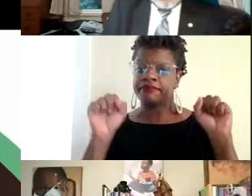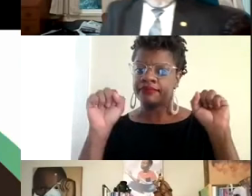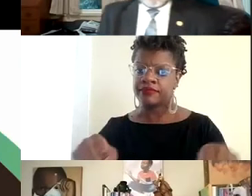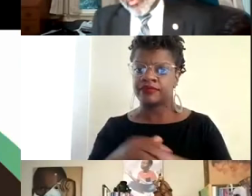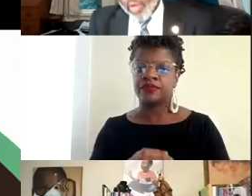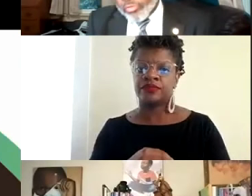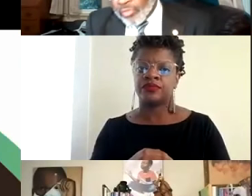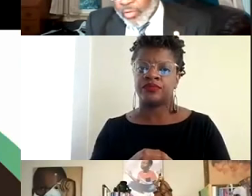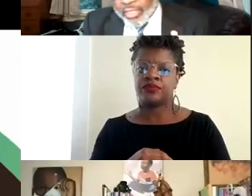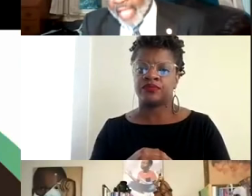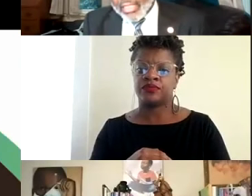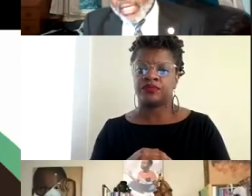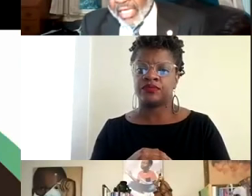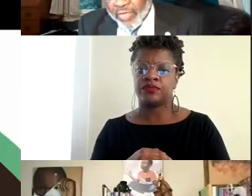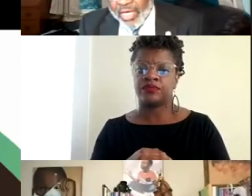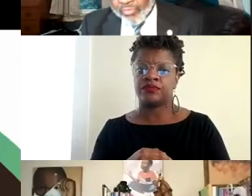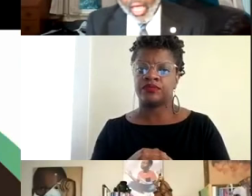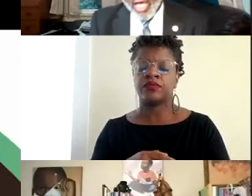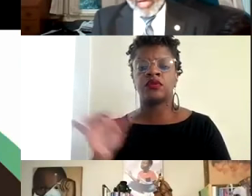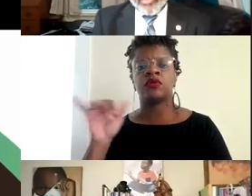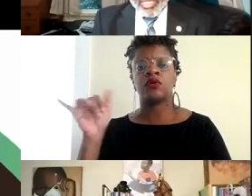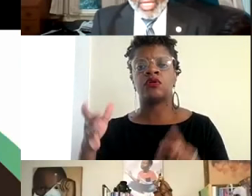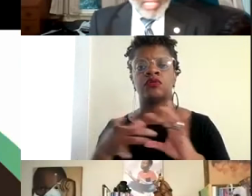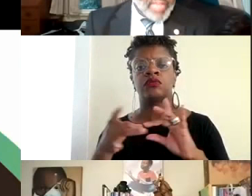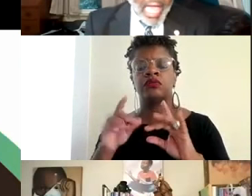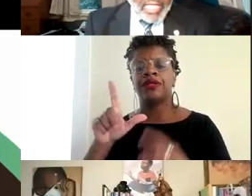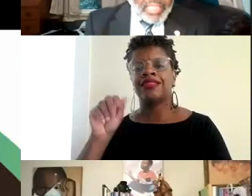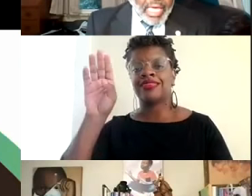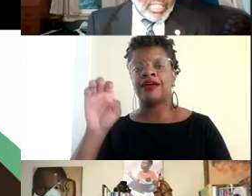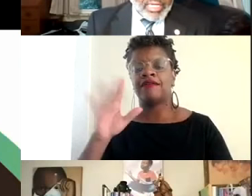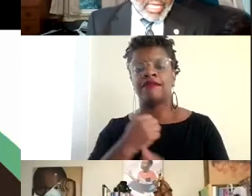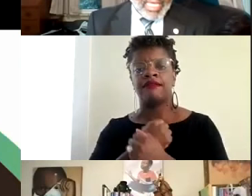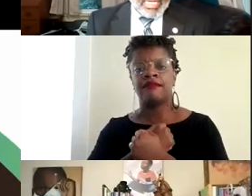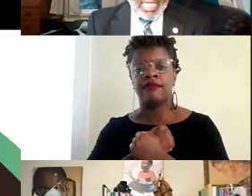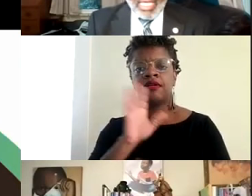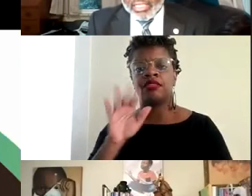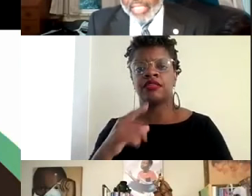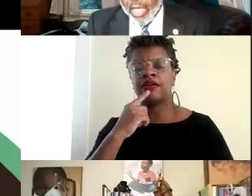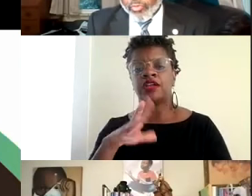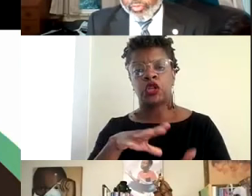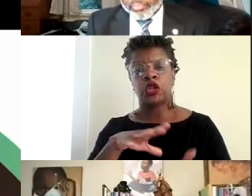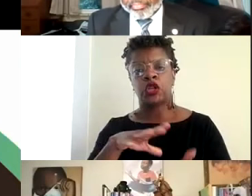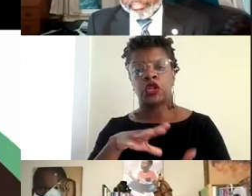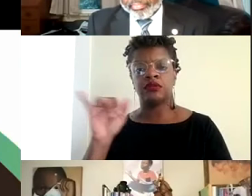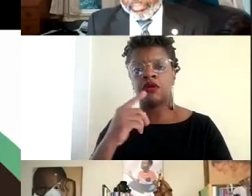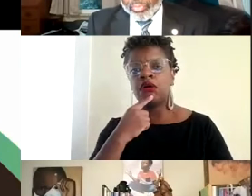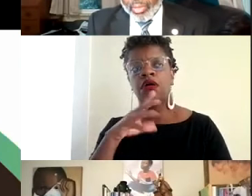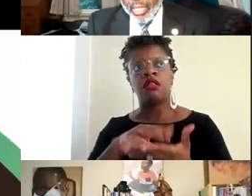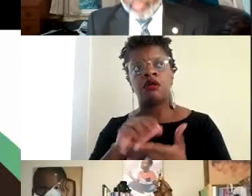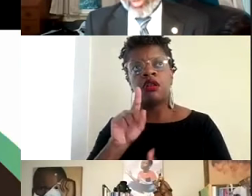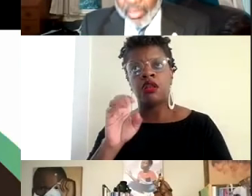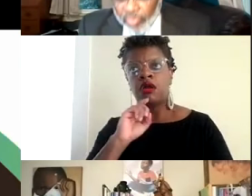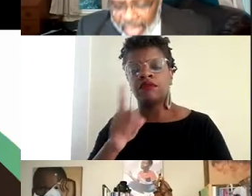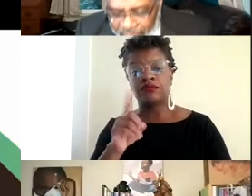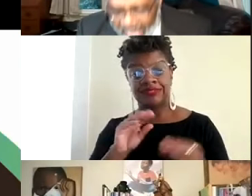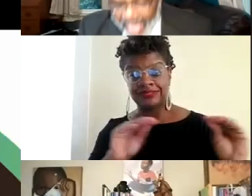Eleanor Roosevelt once noted that the giving of love is an education in itself.